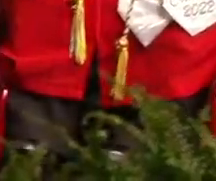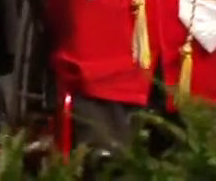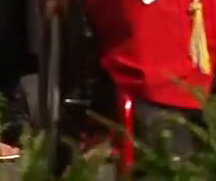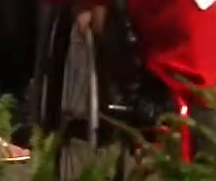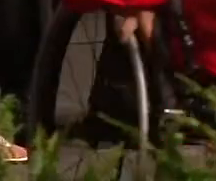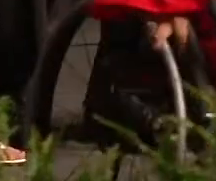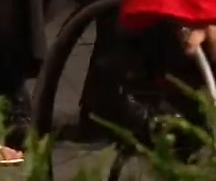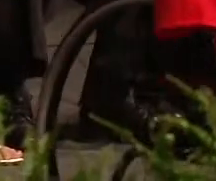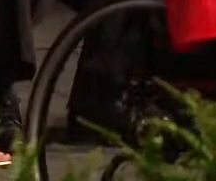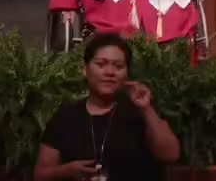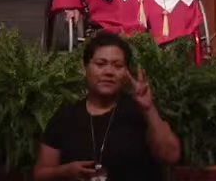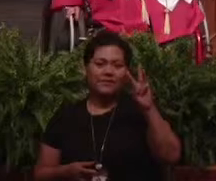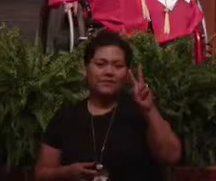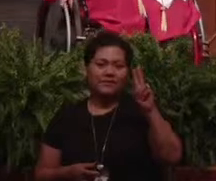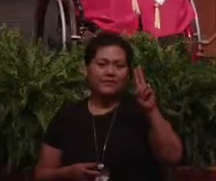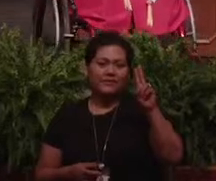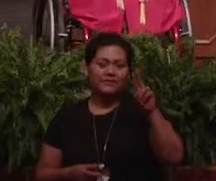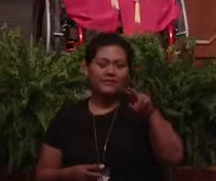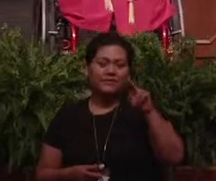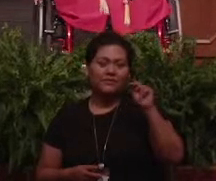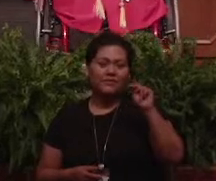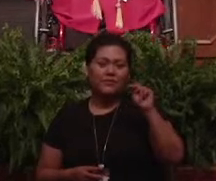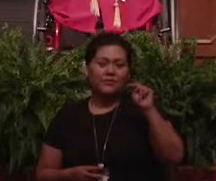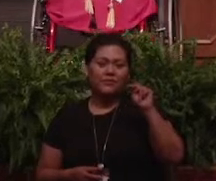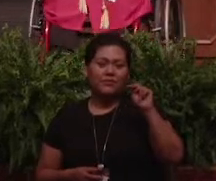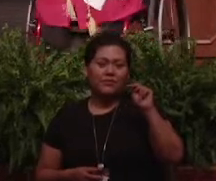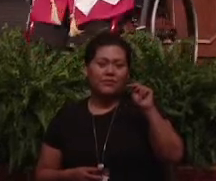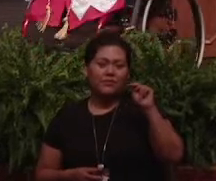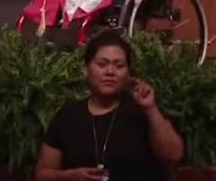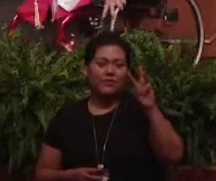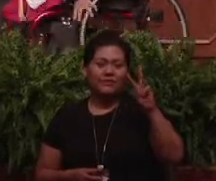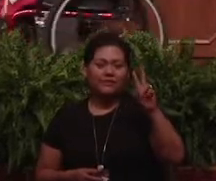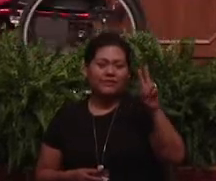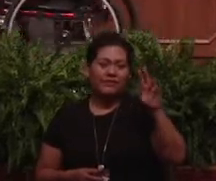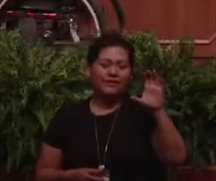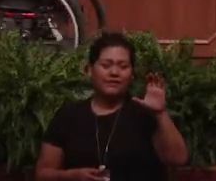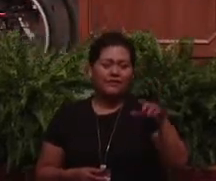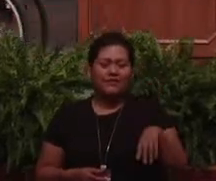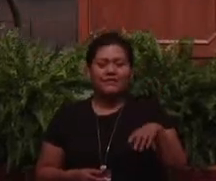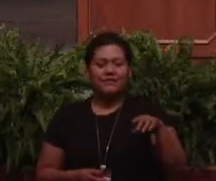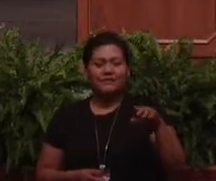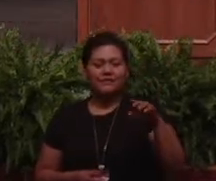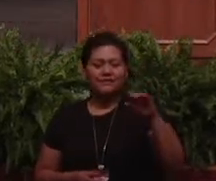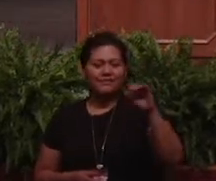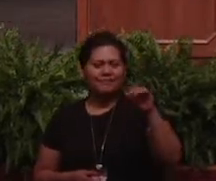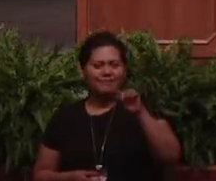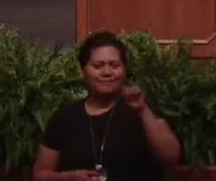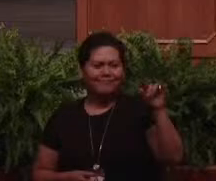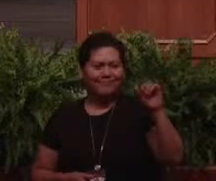Attending Northwest Vista College, Mario Olmos Garza Jr.